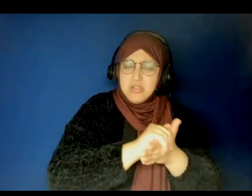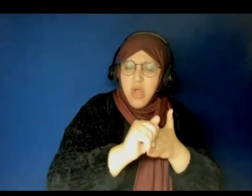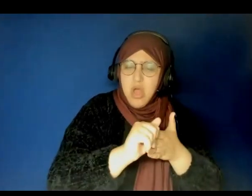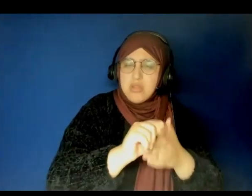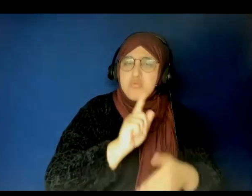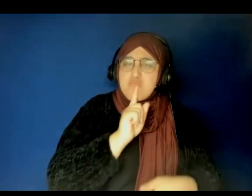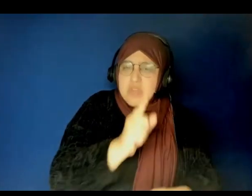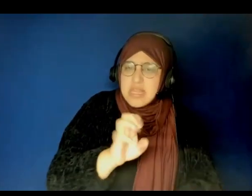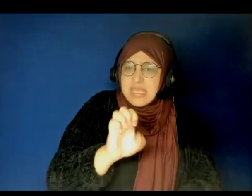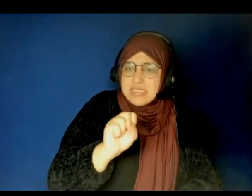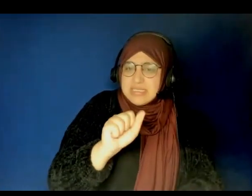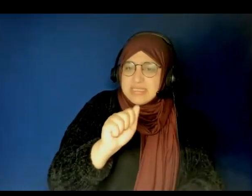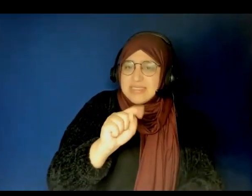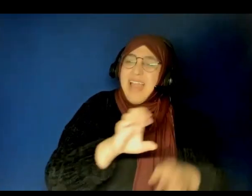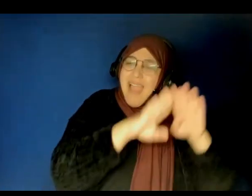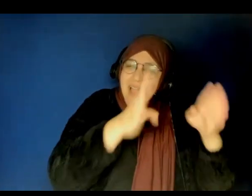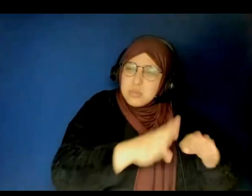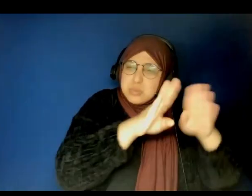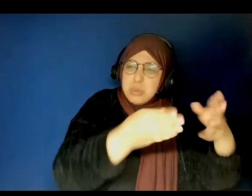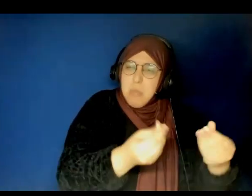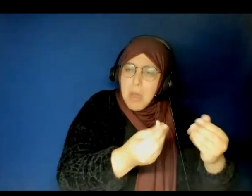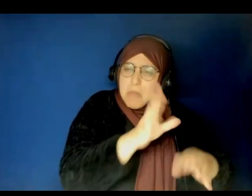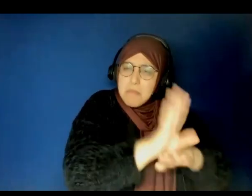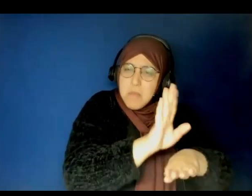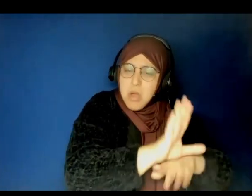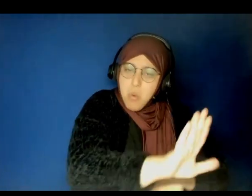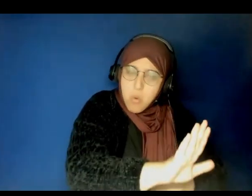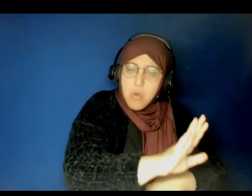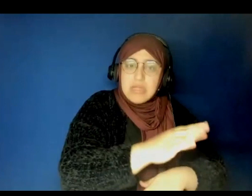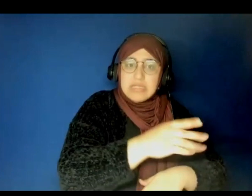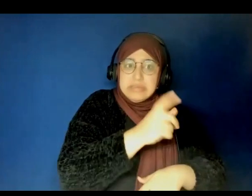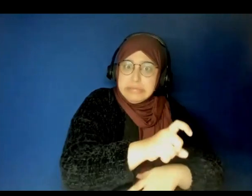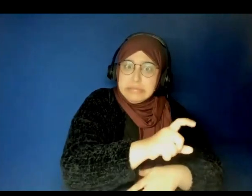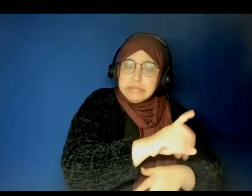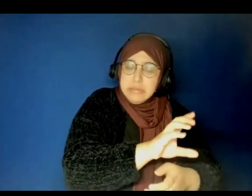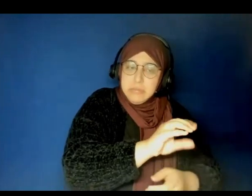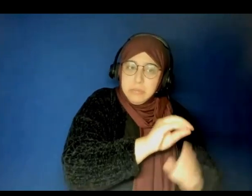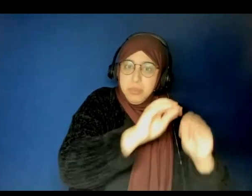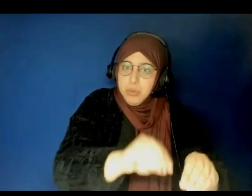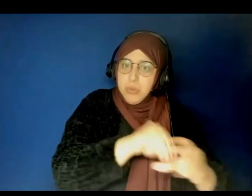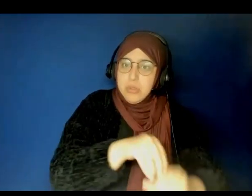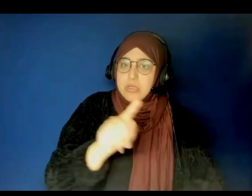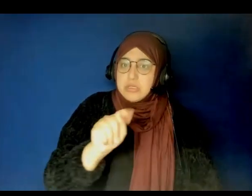or investments. That's necessary to put into a trust to protect it from